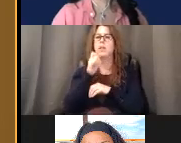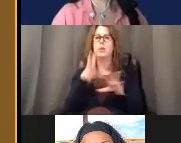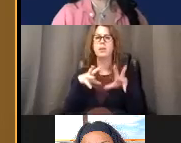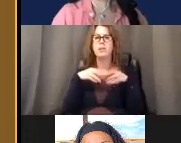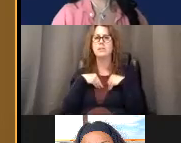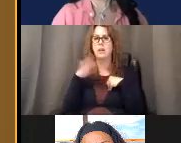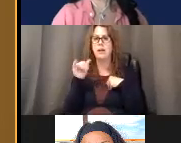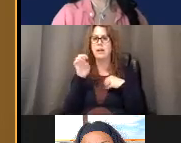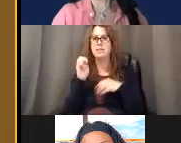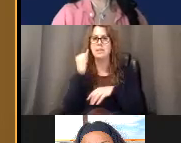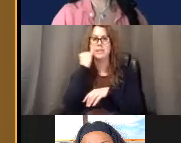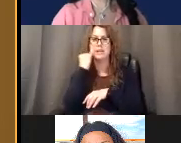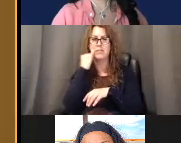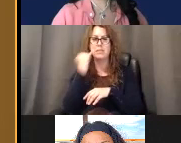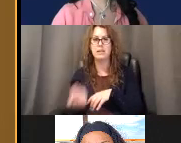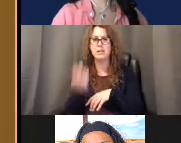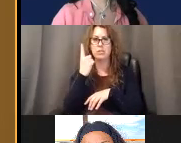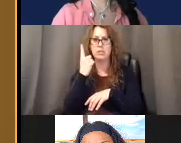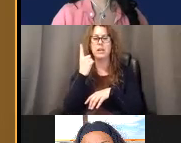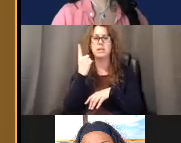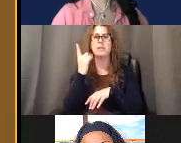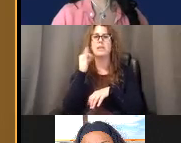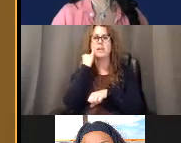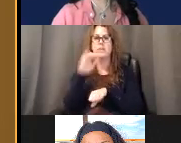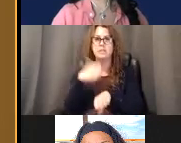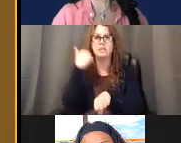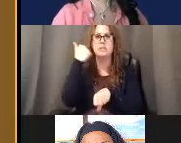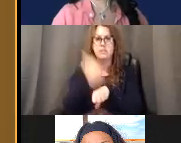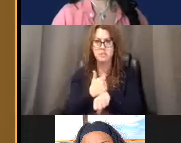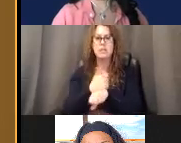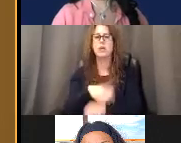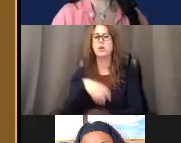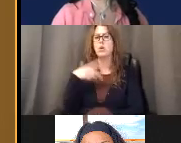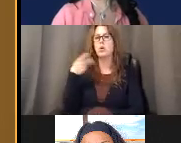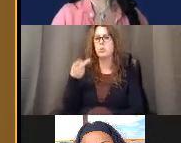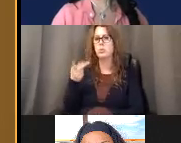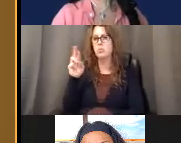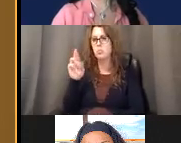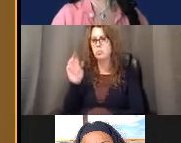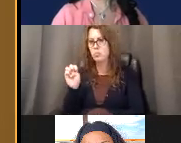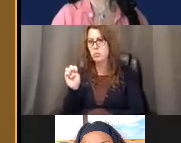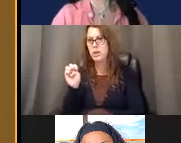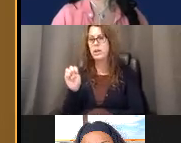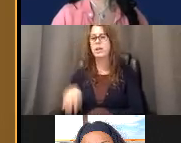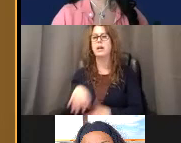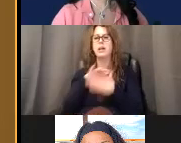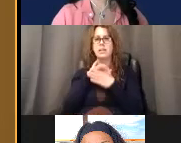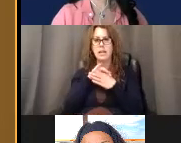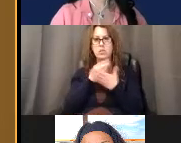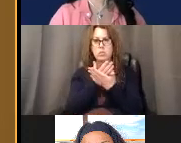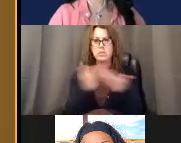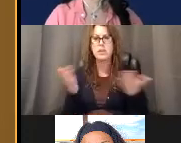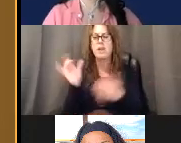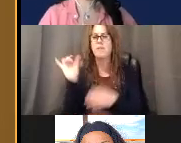just understand pretextual stops are what led to George Floyd, what led to Philando Castile, and a lot of the violence from law enforcement